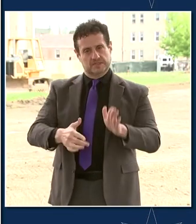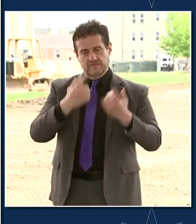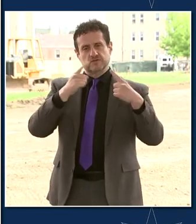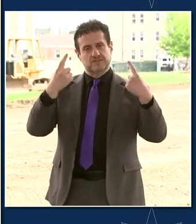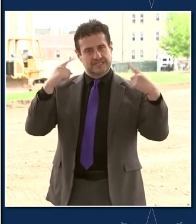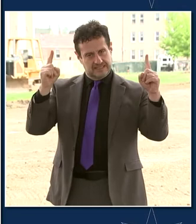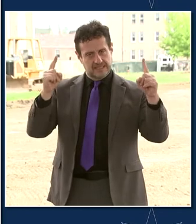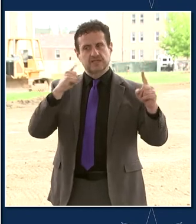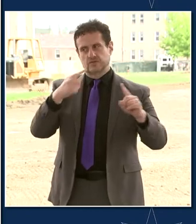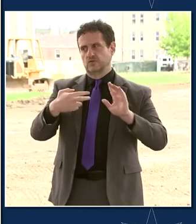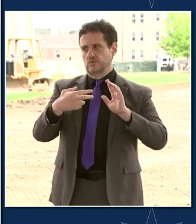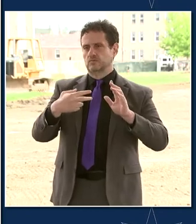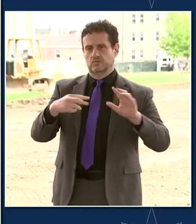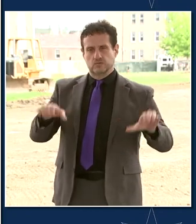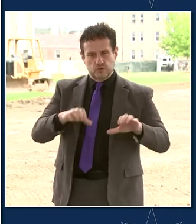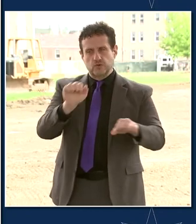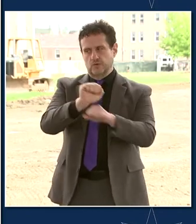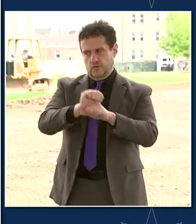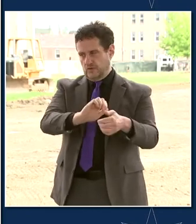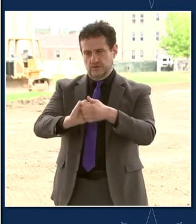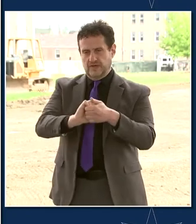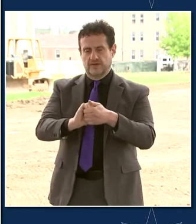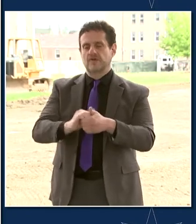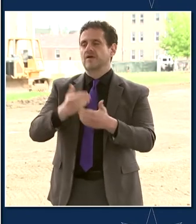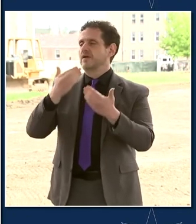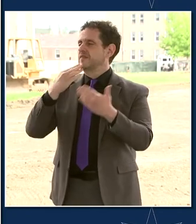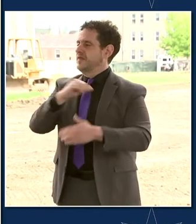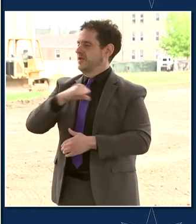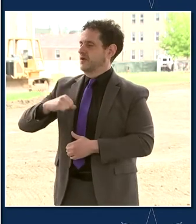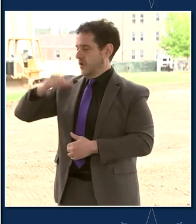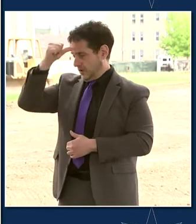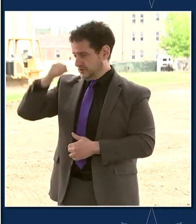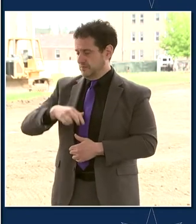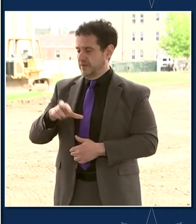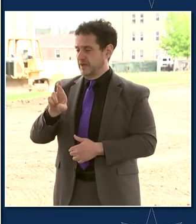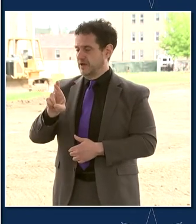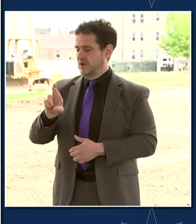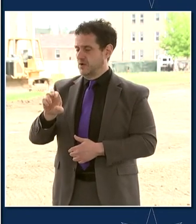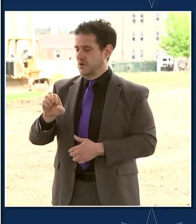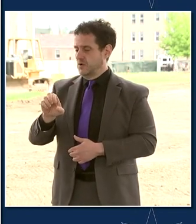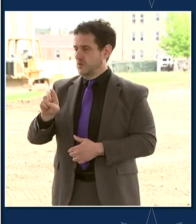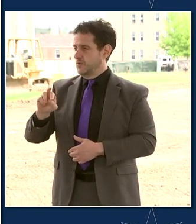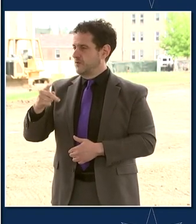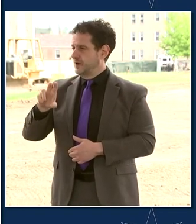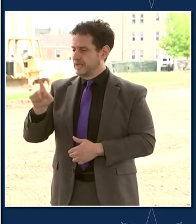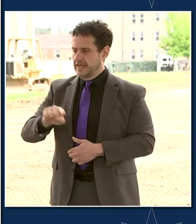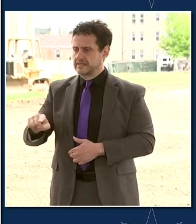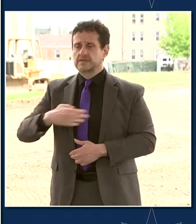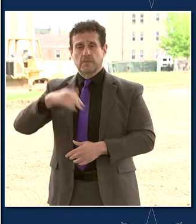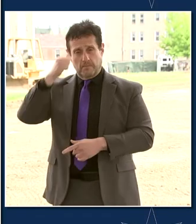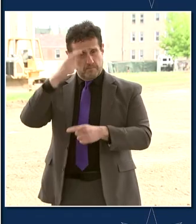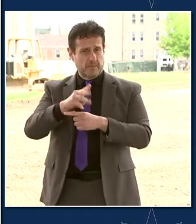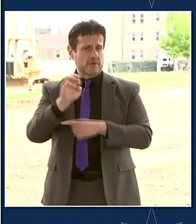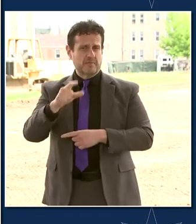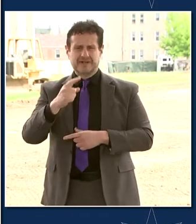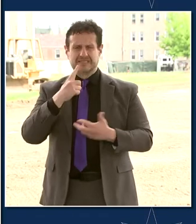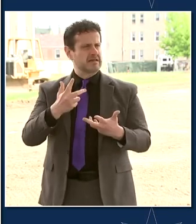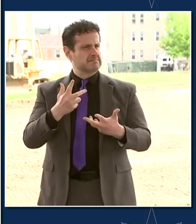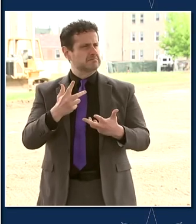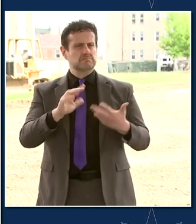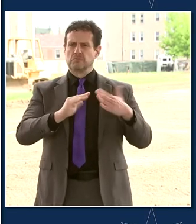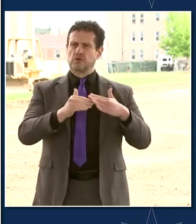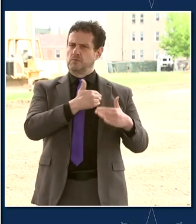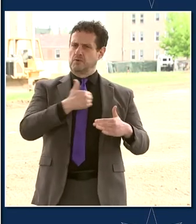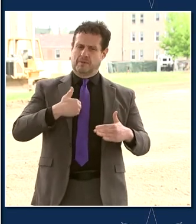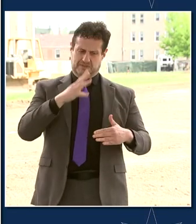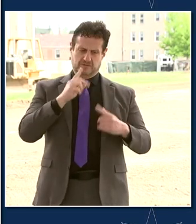together. So I want to thank Alderman Rodriguez, because my brother Mike over here, who was the one that was like, hey, so community members have been talking